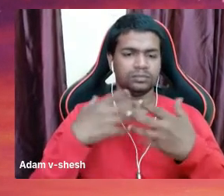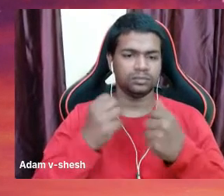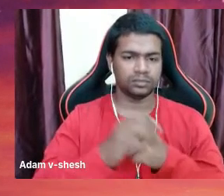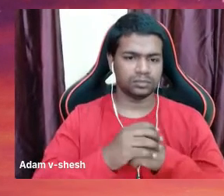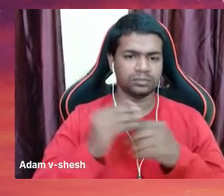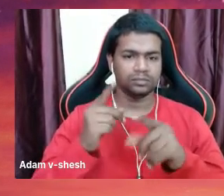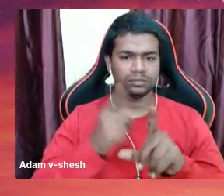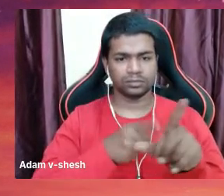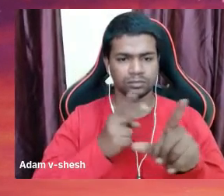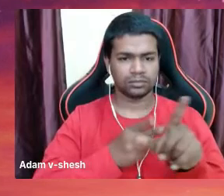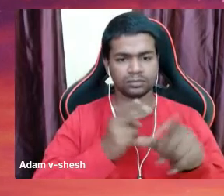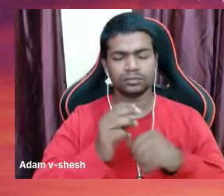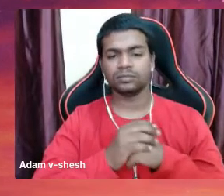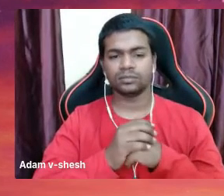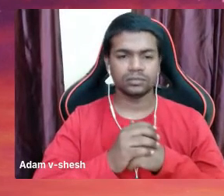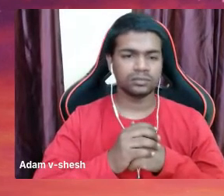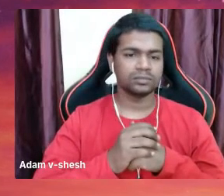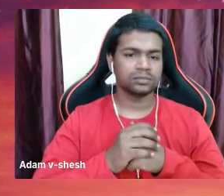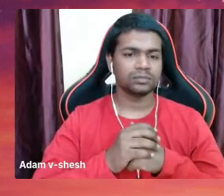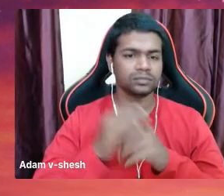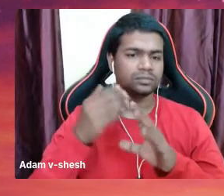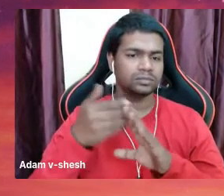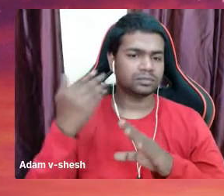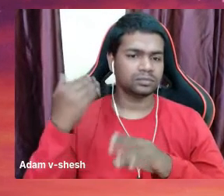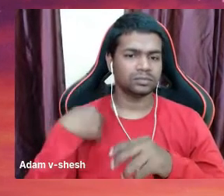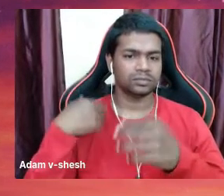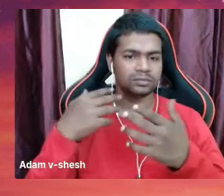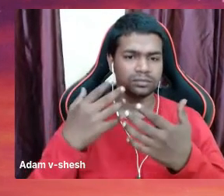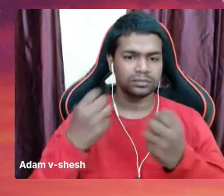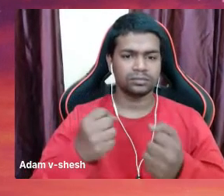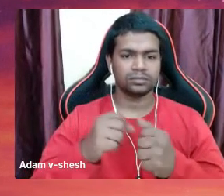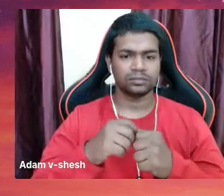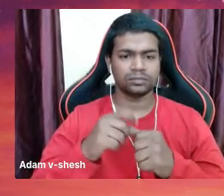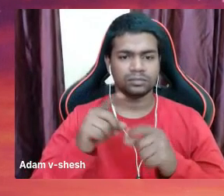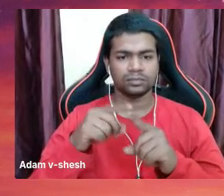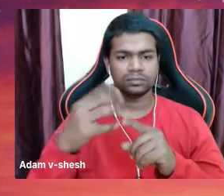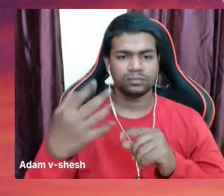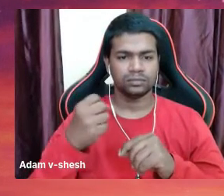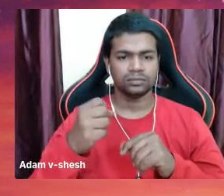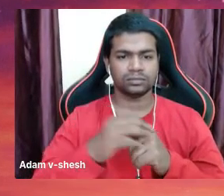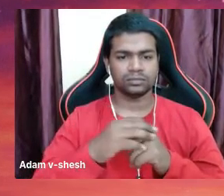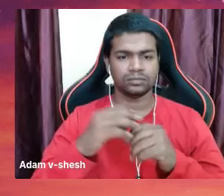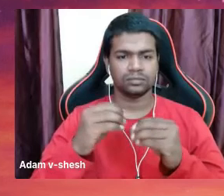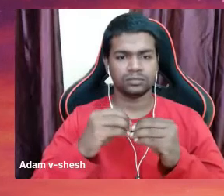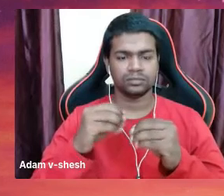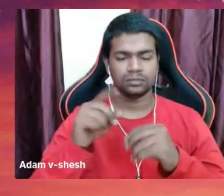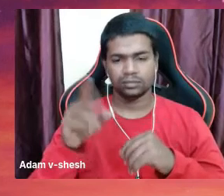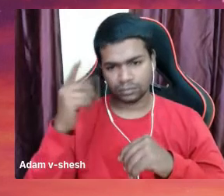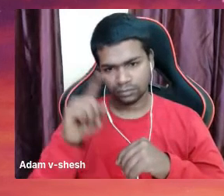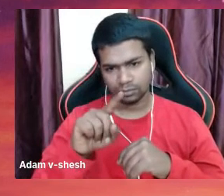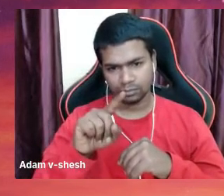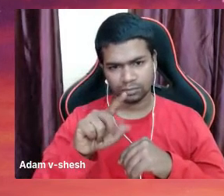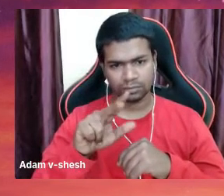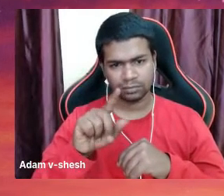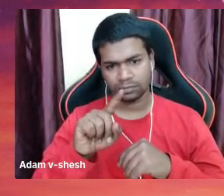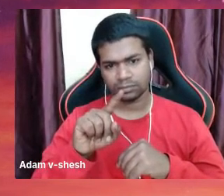few years, born a few years earlier, and I could have partaken in this real boom of 98, 99.